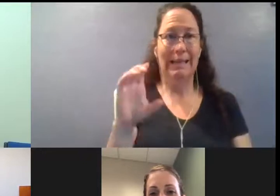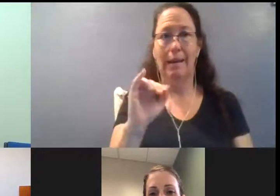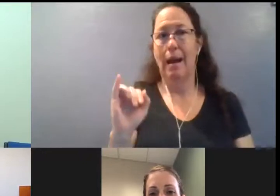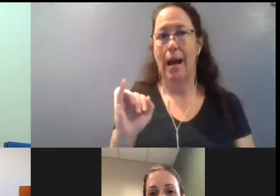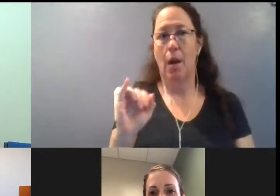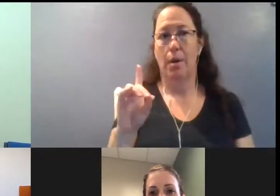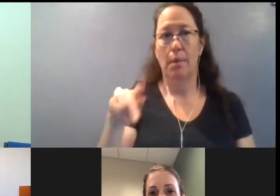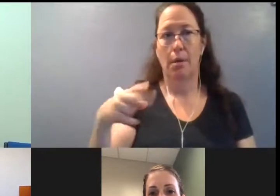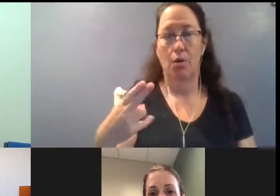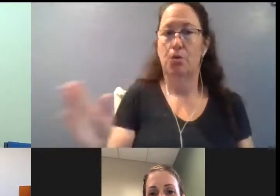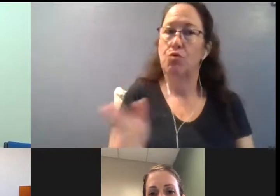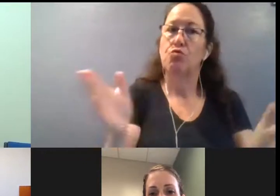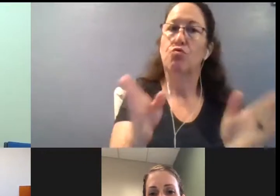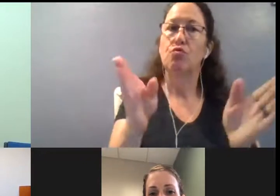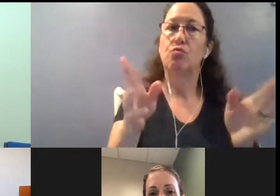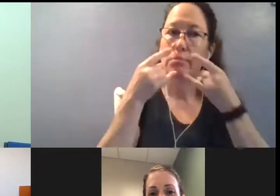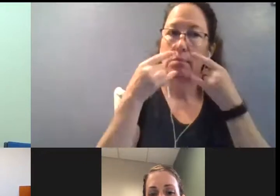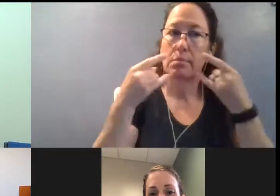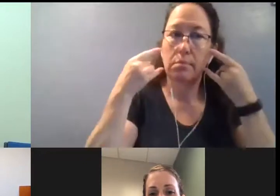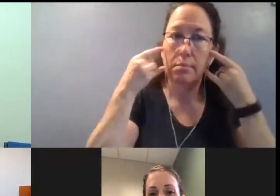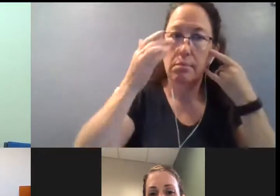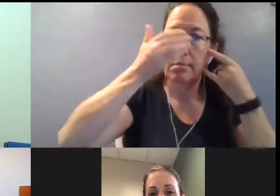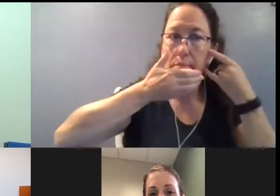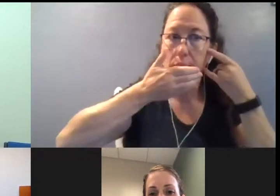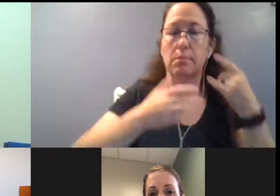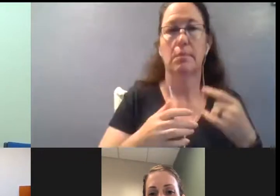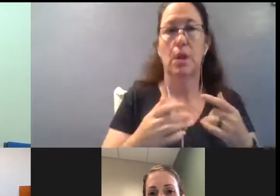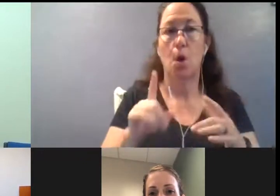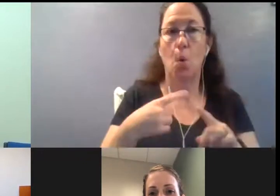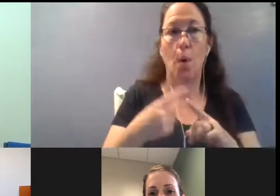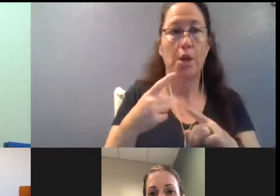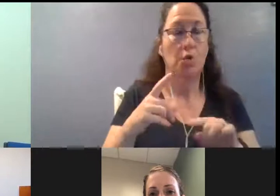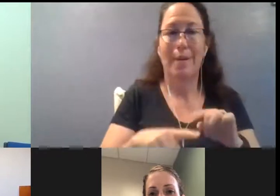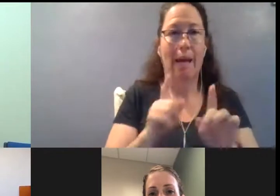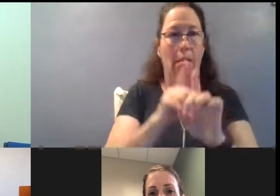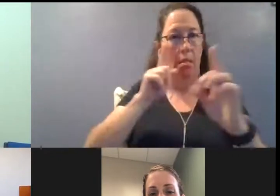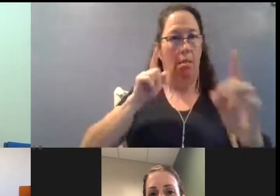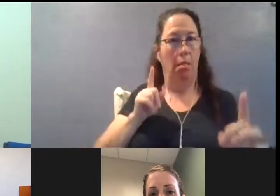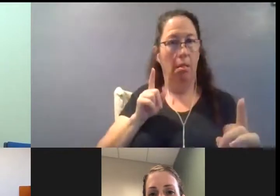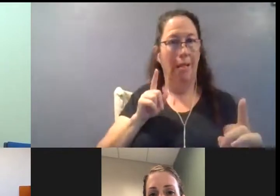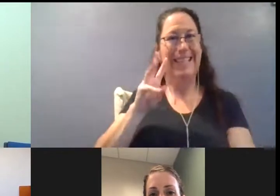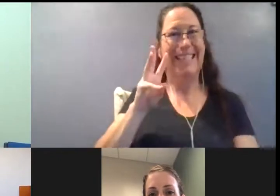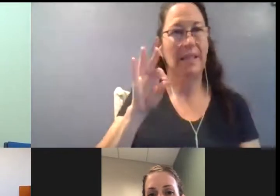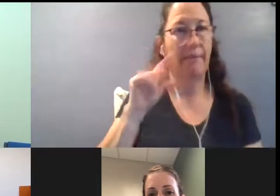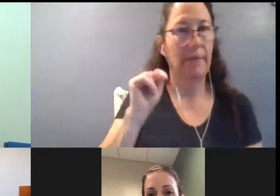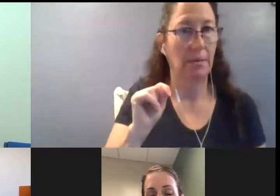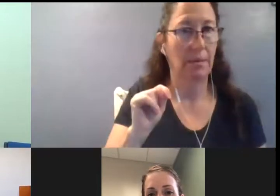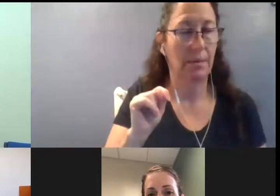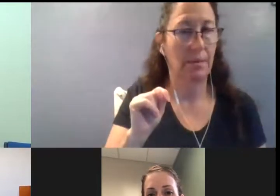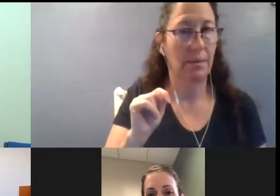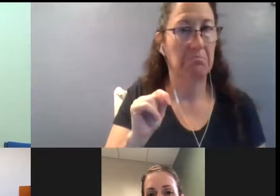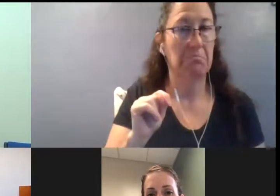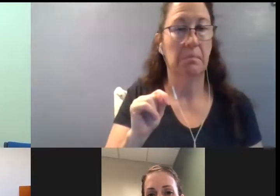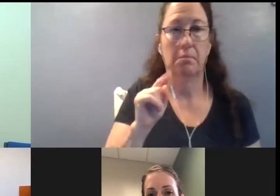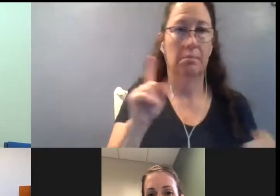Public Health encourage the use of face coverings when individuals are unable to stay at least 6 feet away from others when they're in